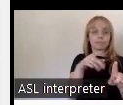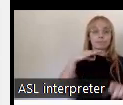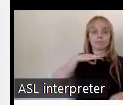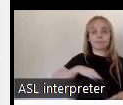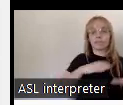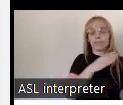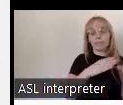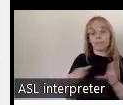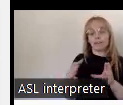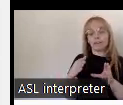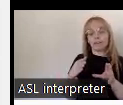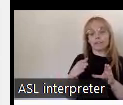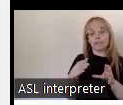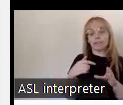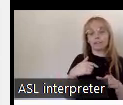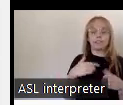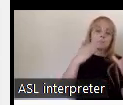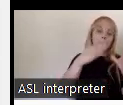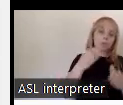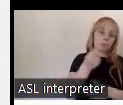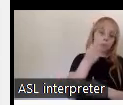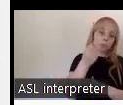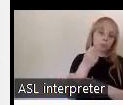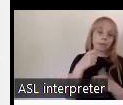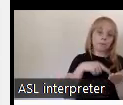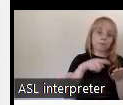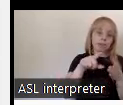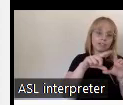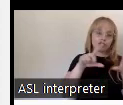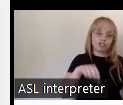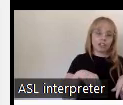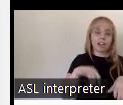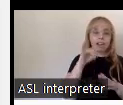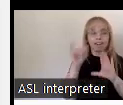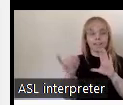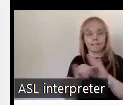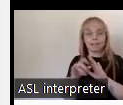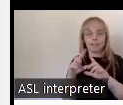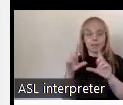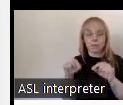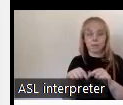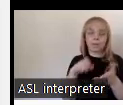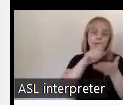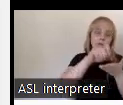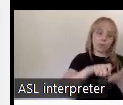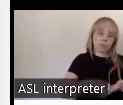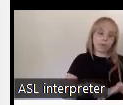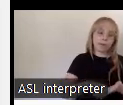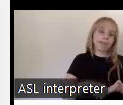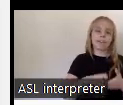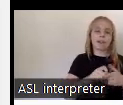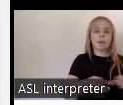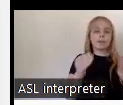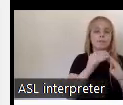a picture of a person holding a paycheck with some identification cards and a notebook on there with quite a few more